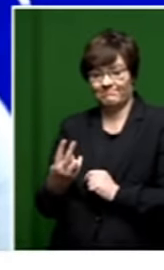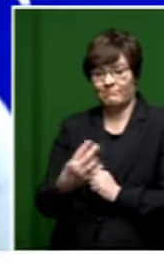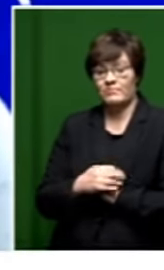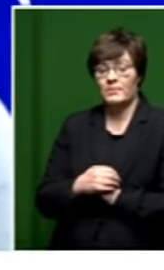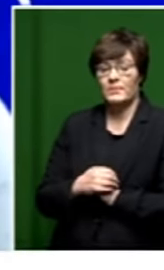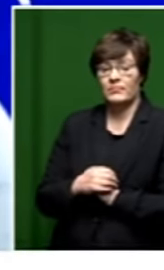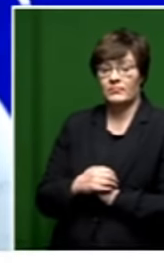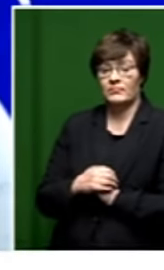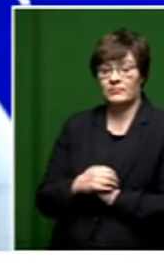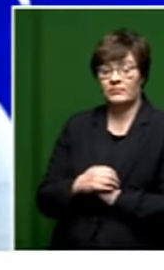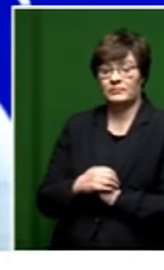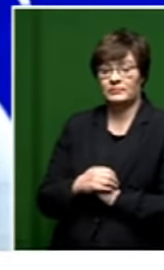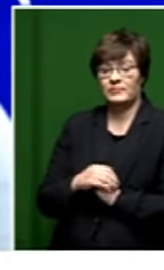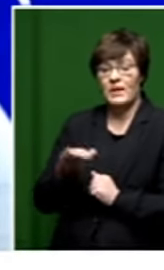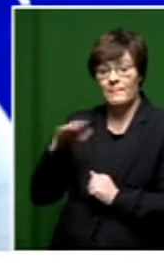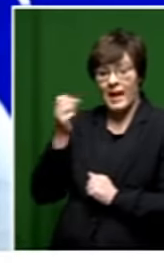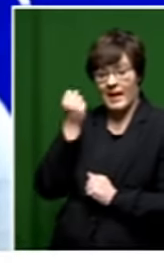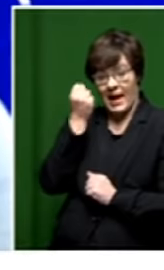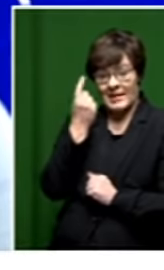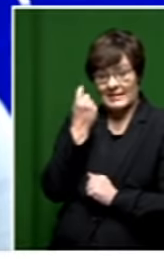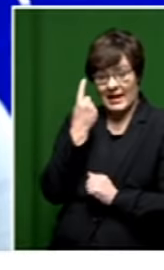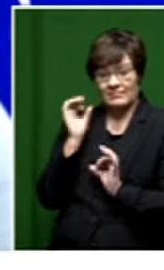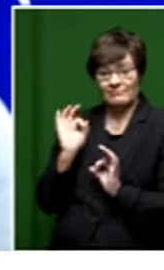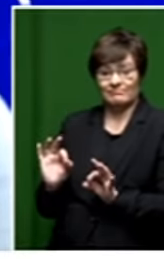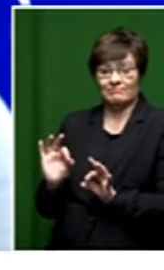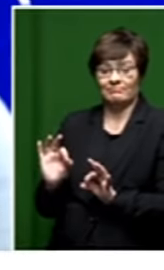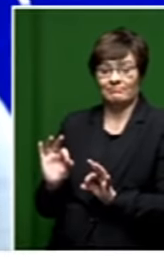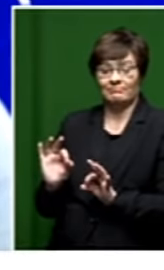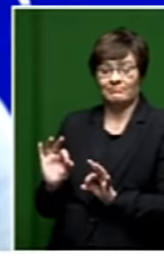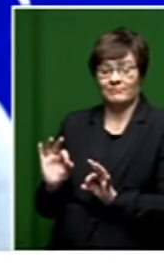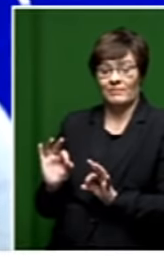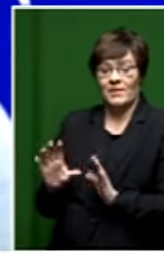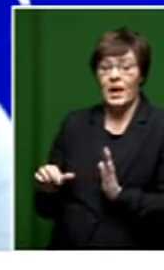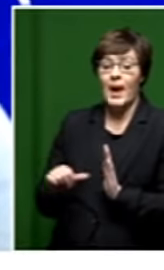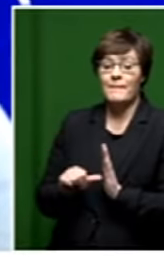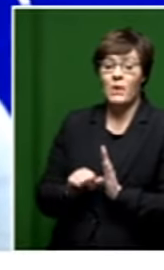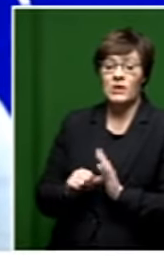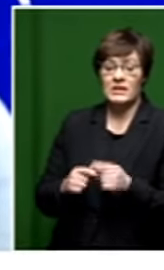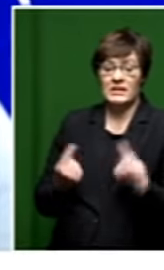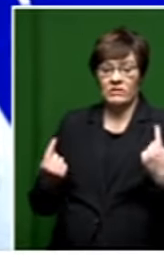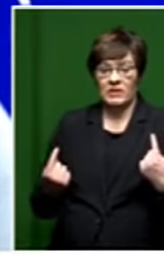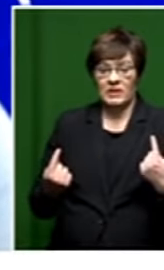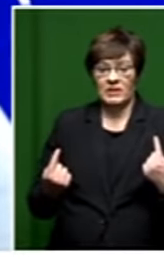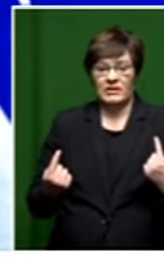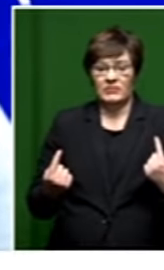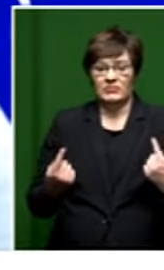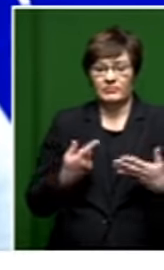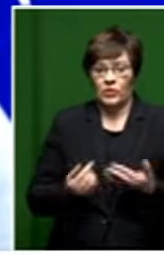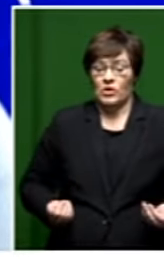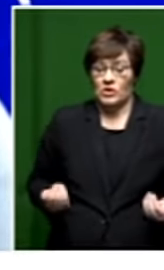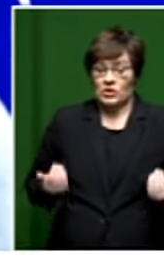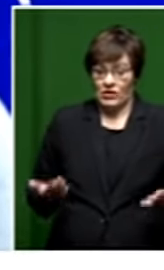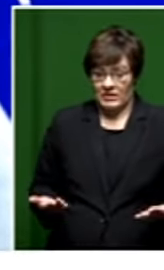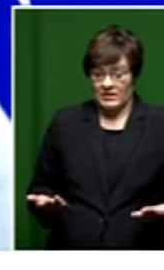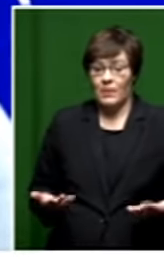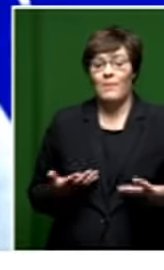play. And banks have kind of understood that the key differentiator in terms of their services